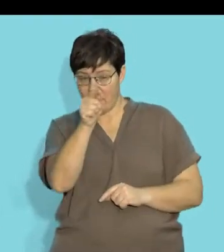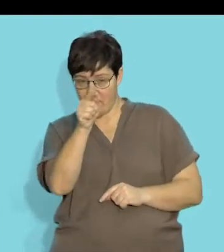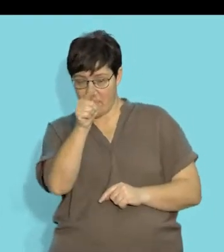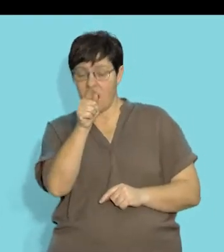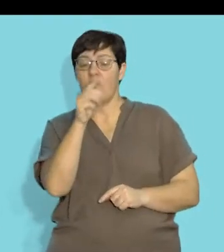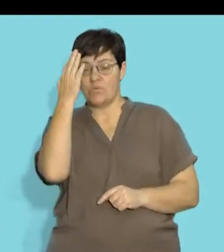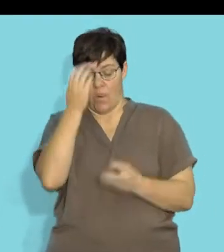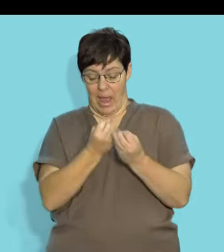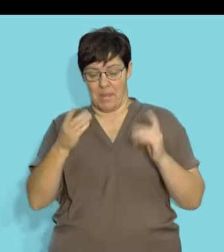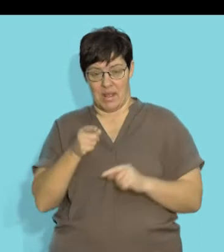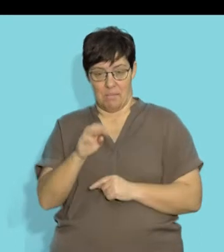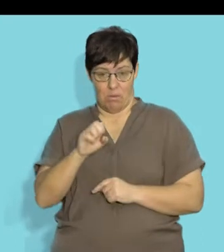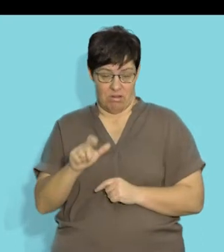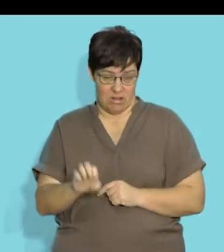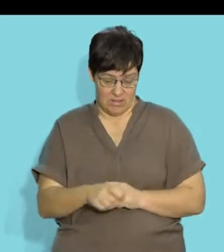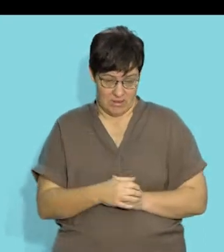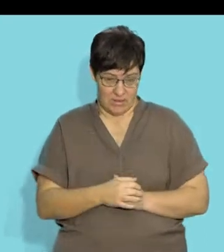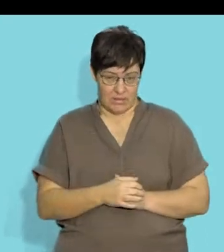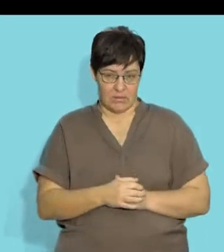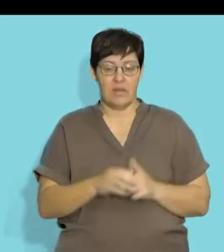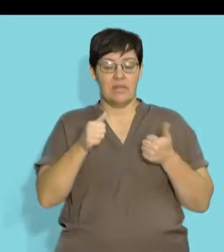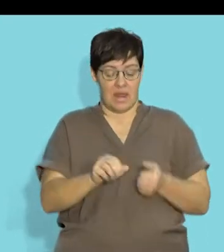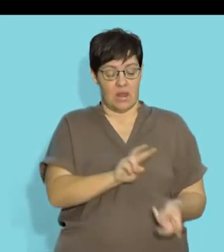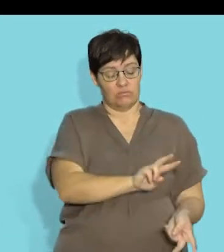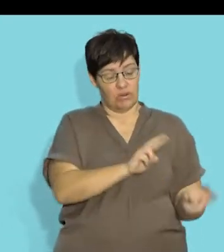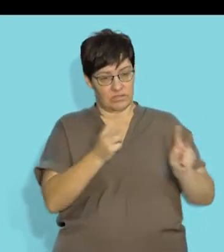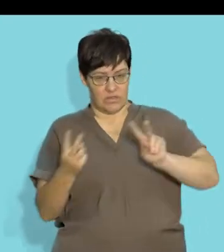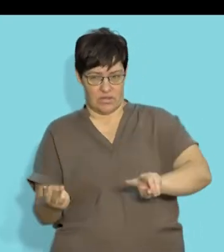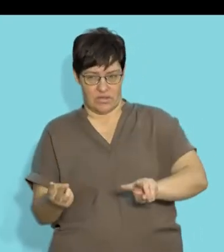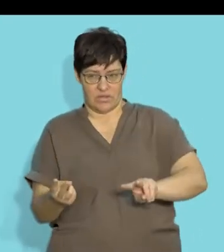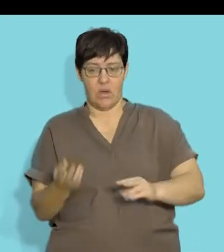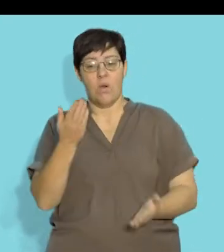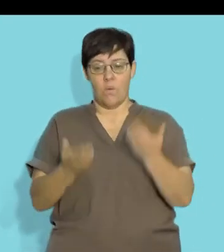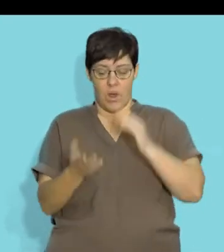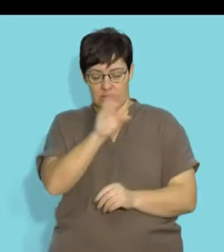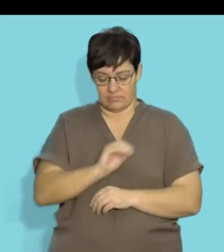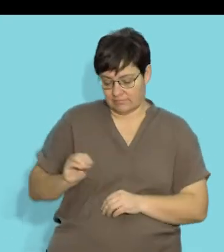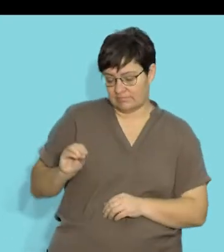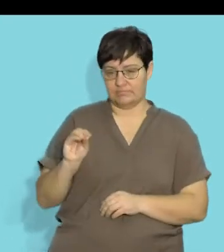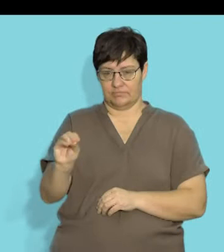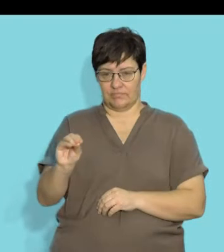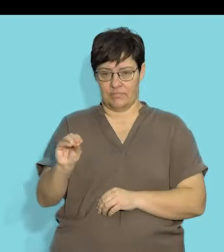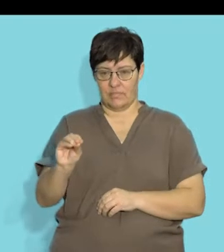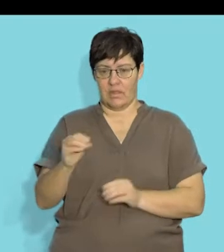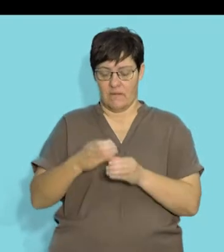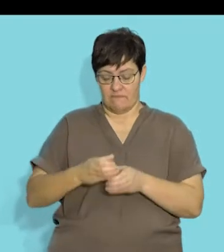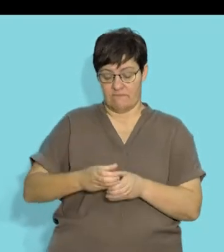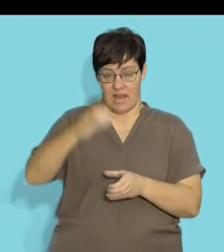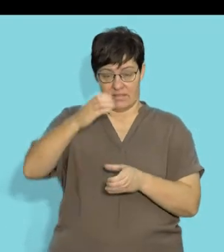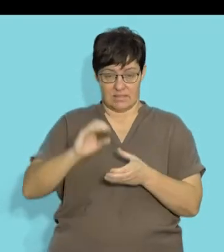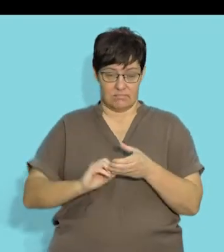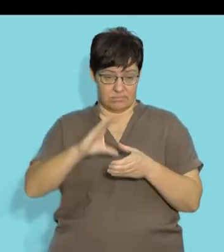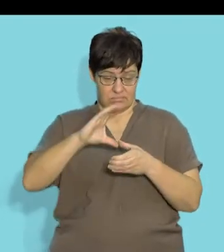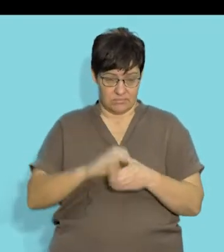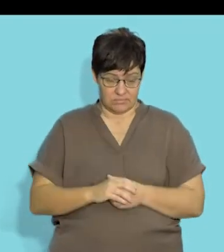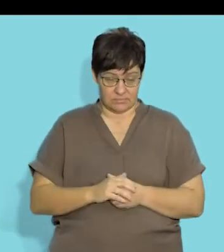moles of substance, okay? Then after that, we can transfer the weight solute into a volumetric flask. A volumetric flask would